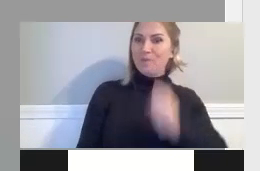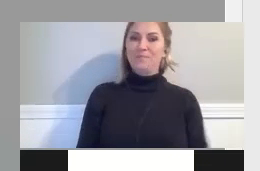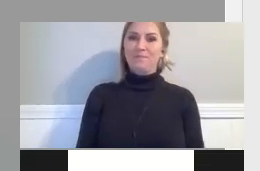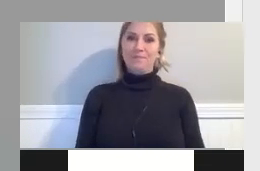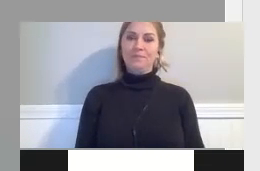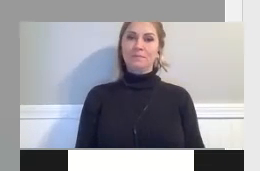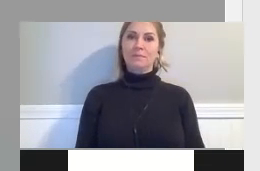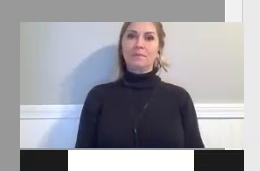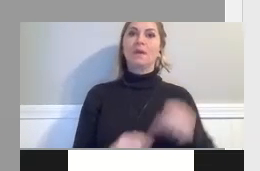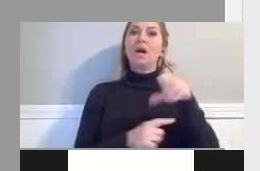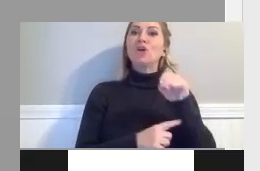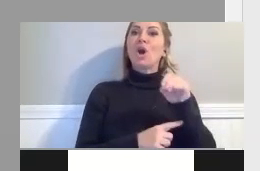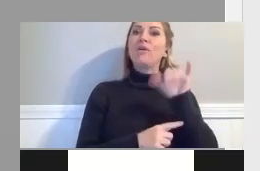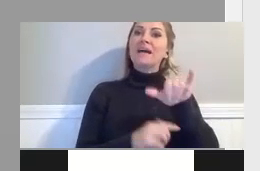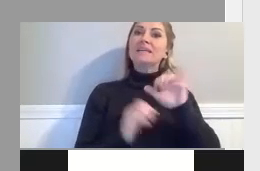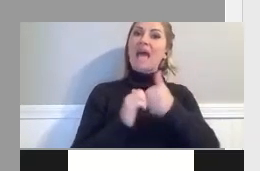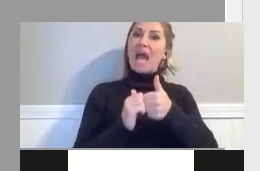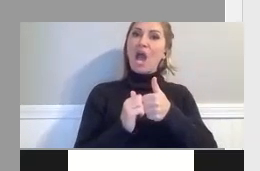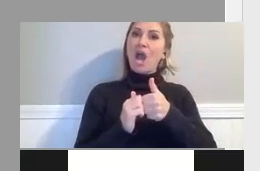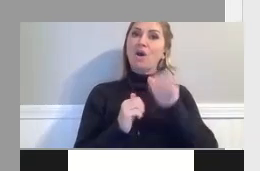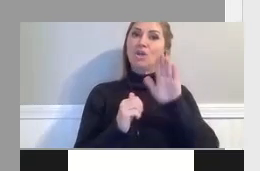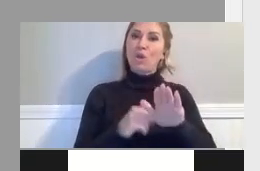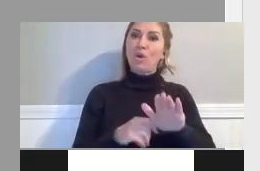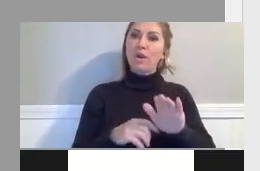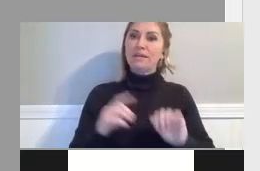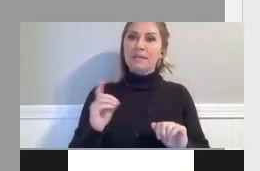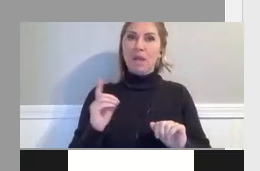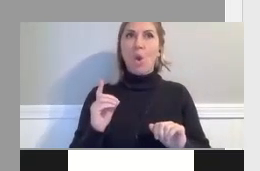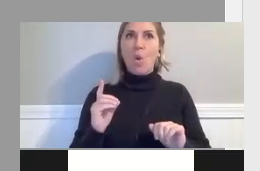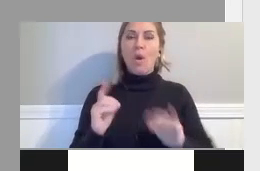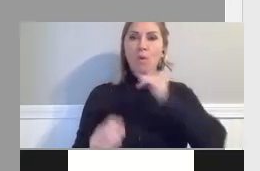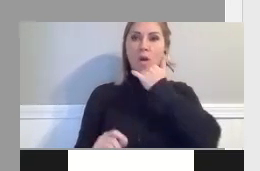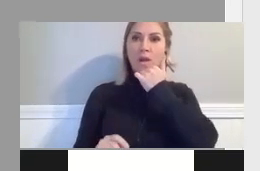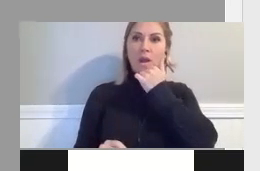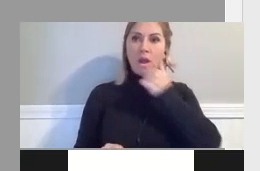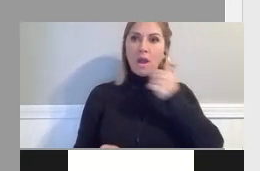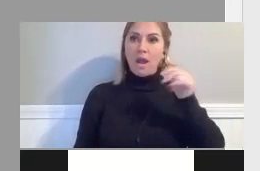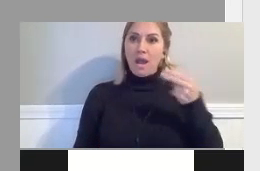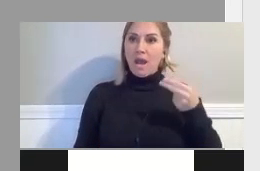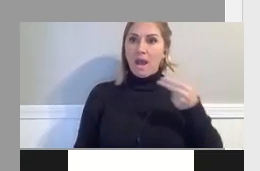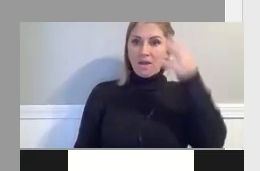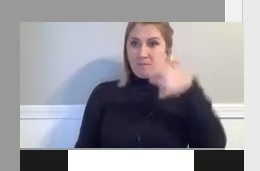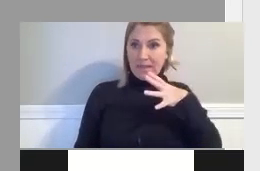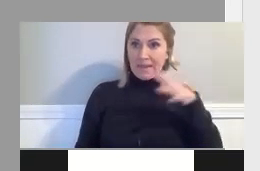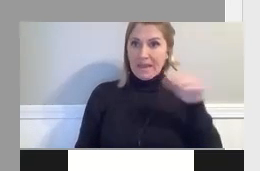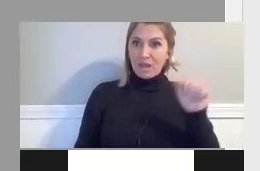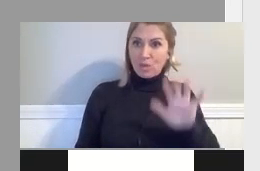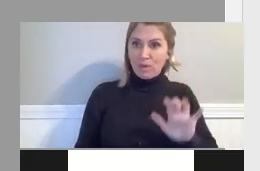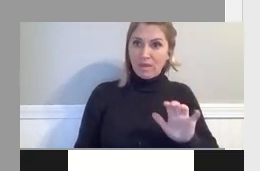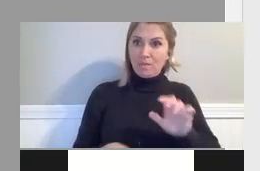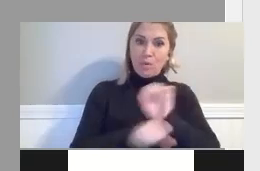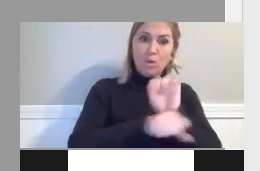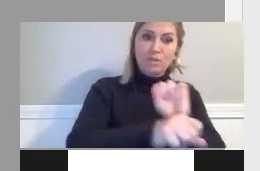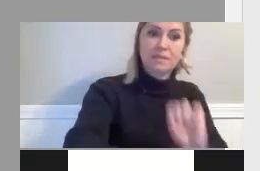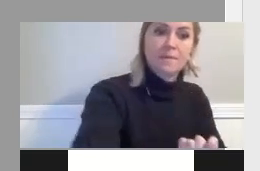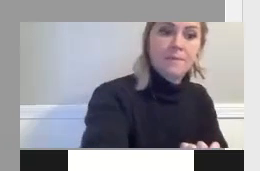Okay, so that is how your Dijkstra's, sorry, my bad, Huffman algorithm works. It essentially picks up those frequencies